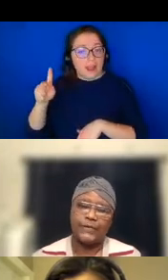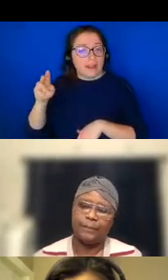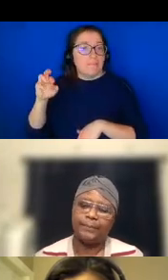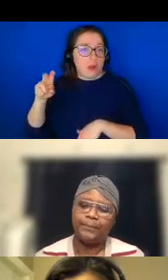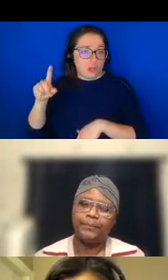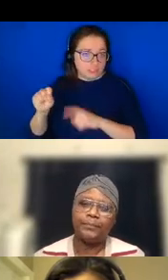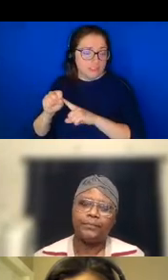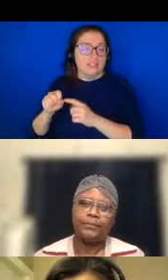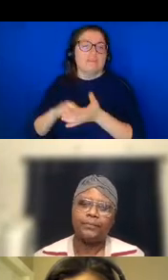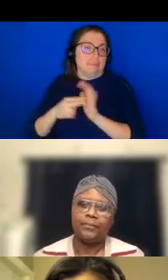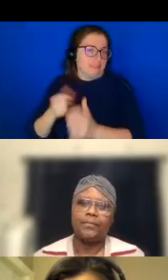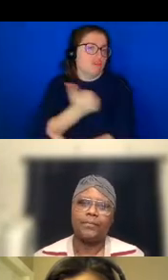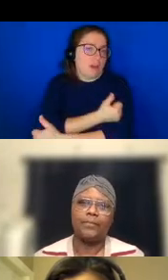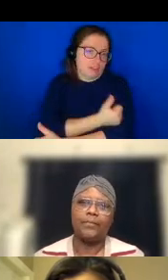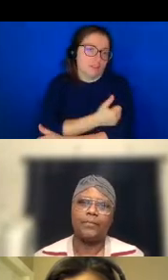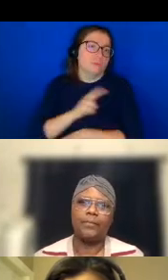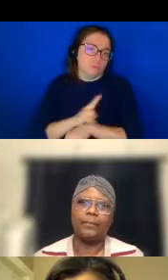use.